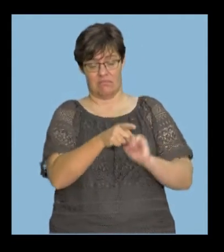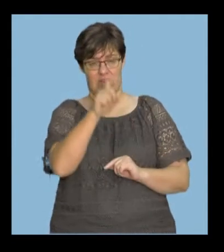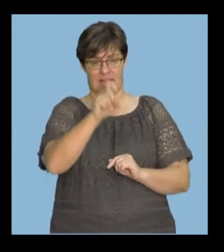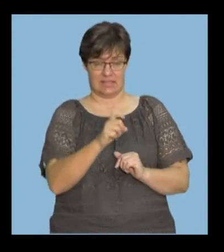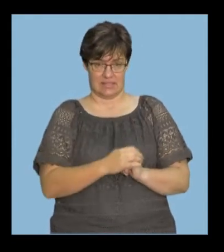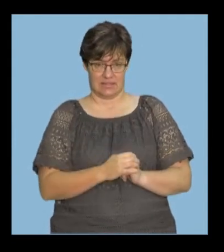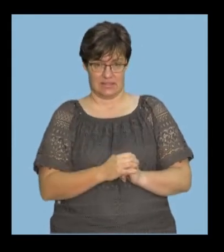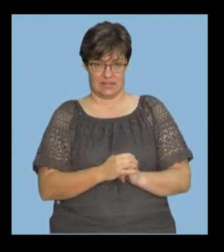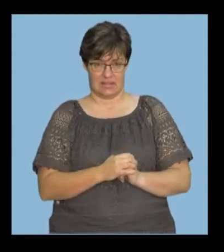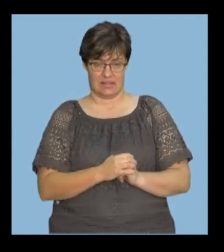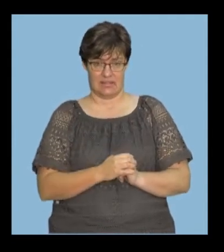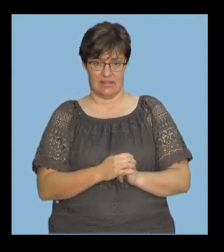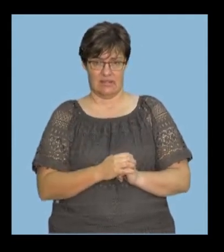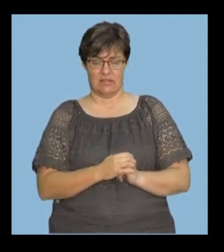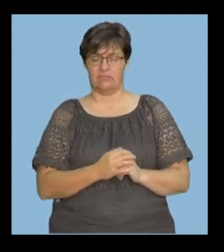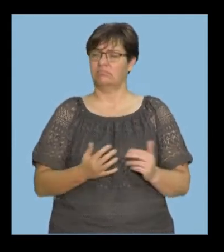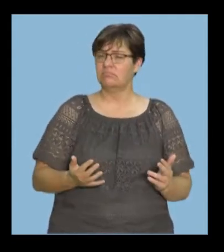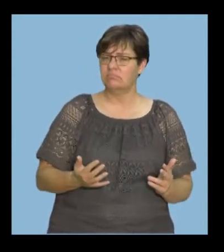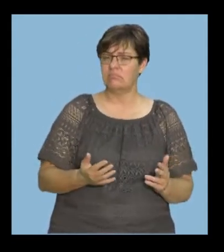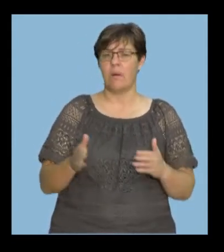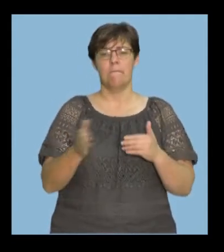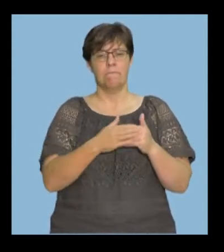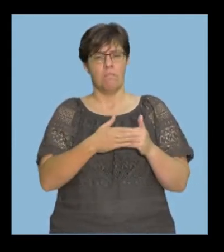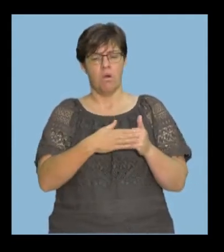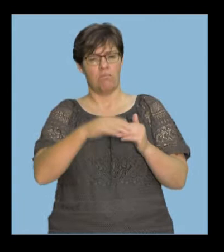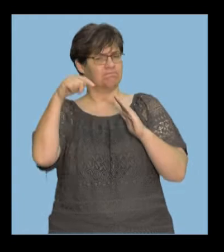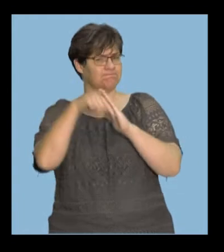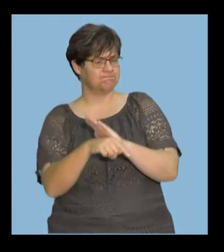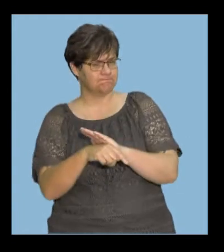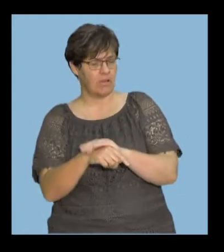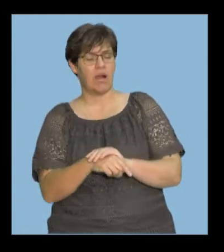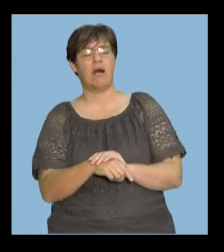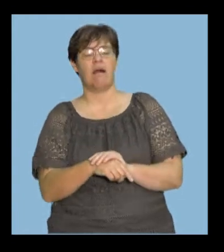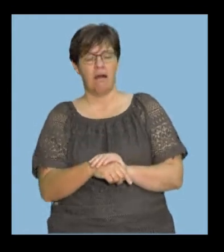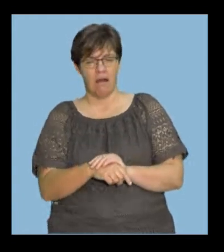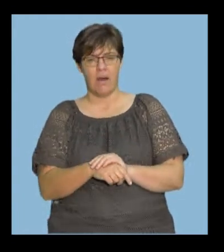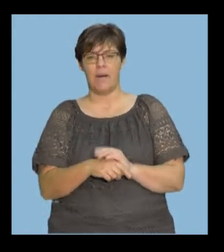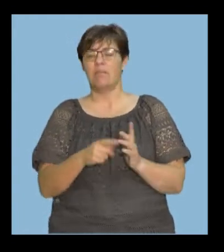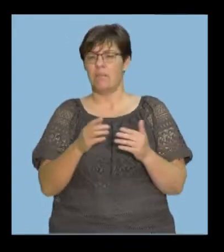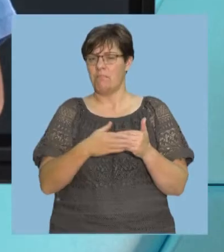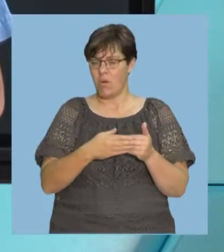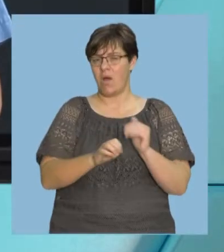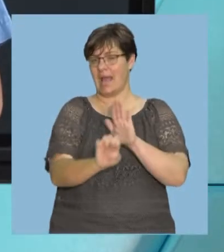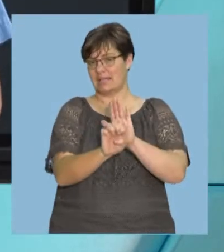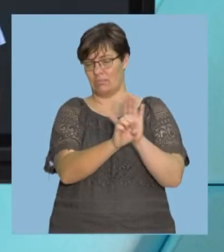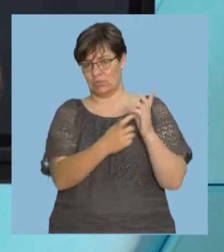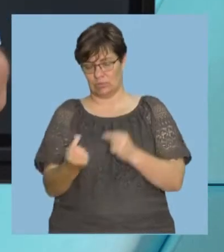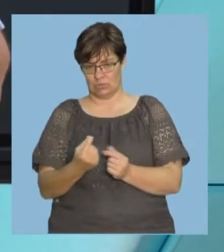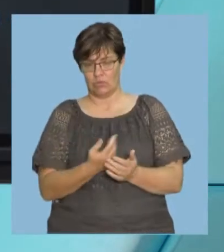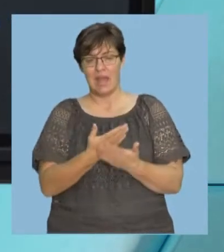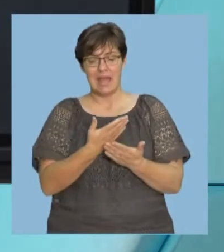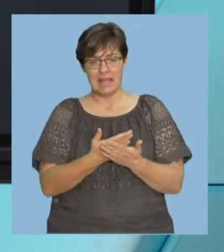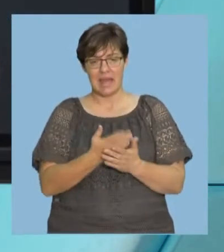for x. Now, if we were going to go a little bit further, it would make sense for us to do some examples